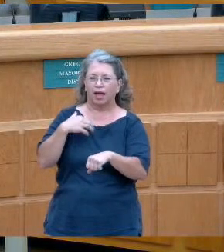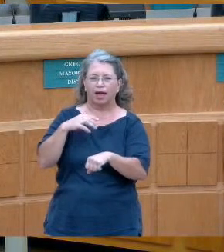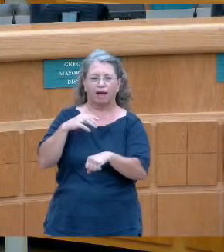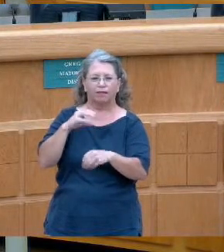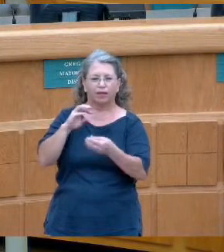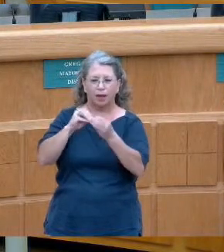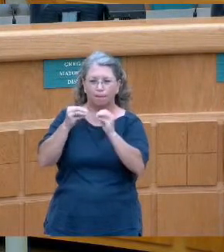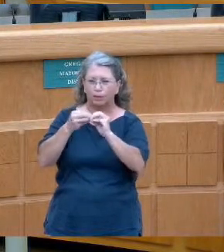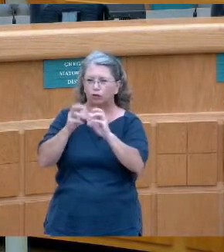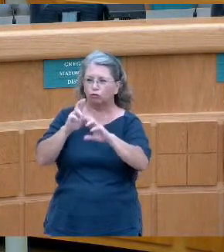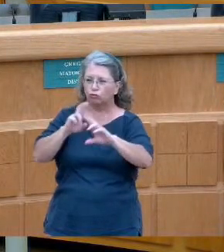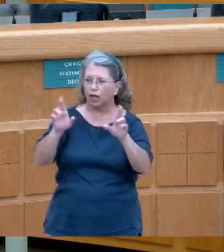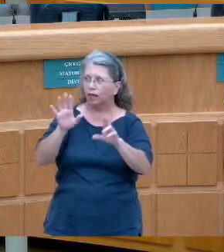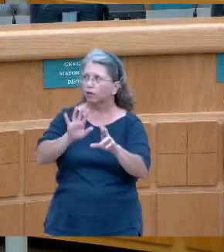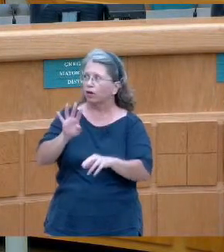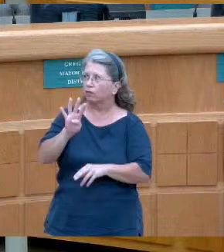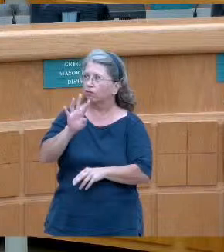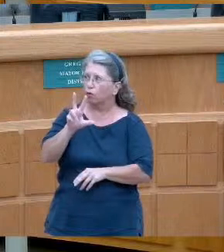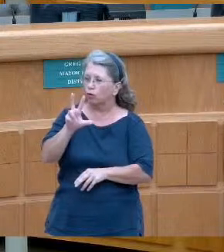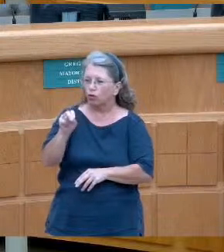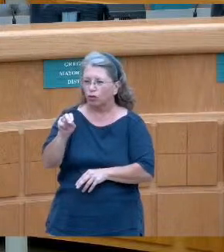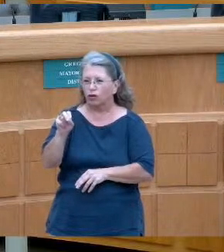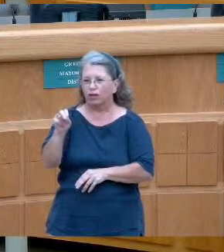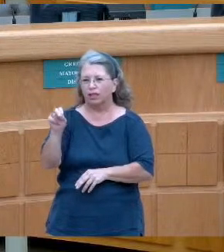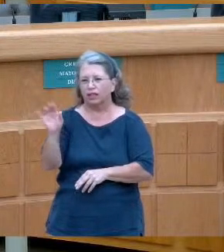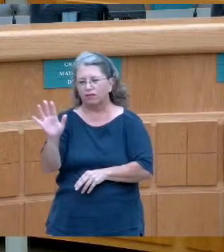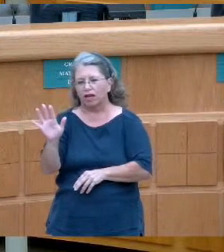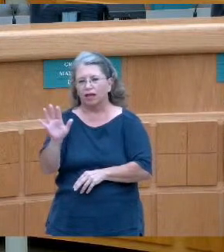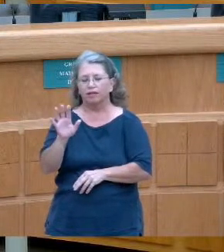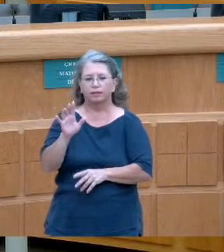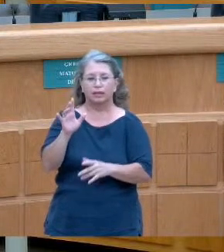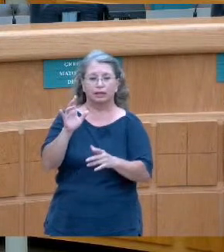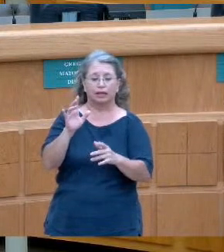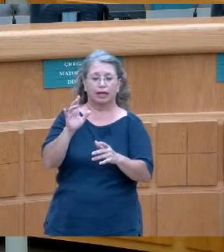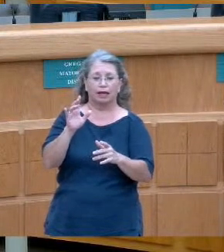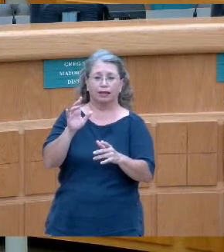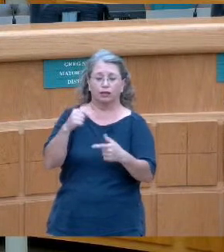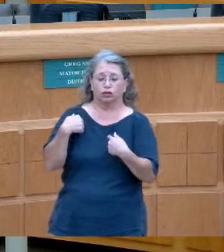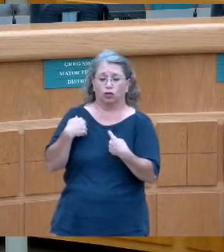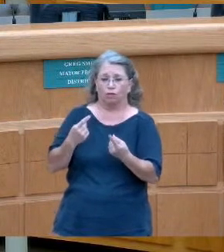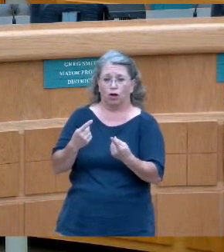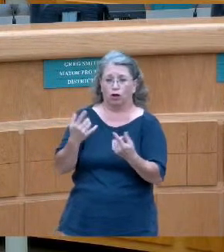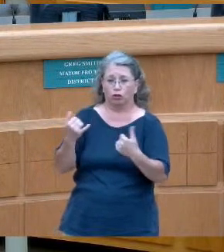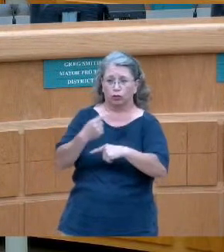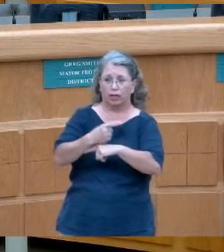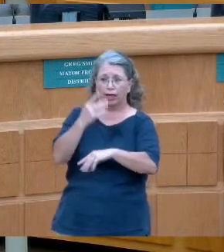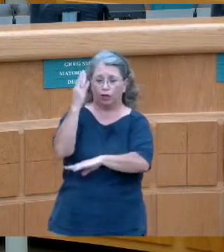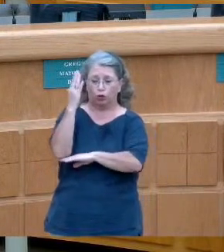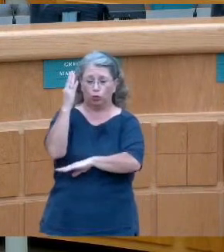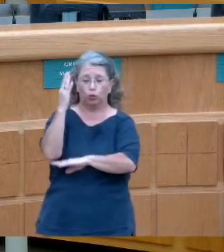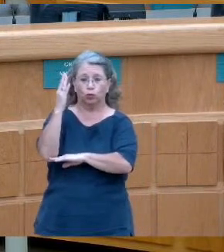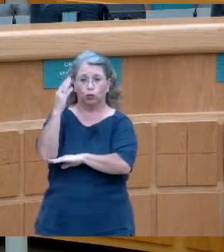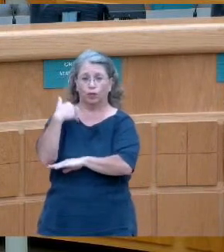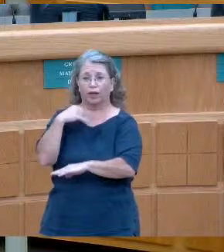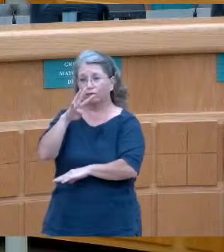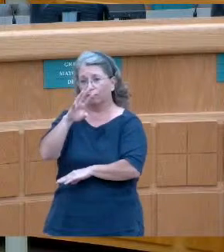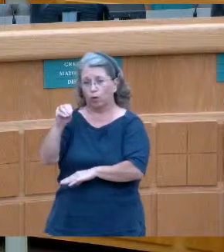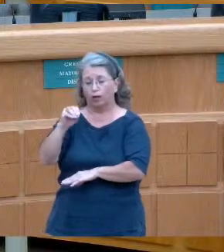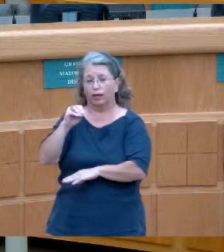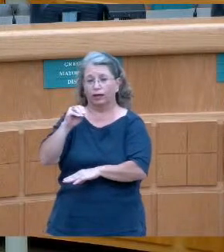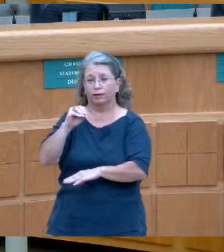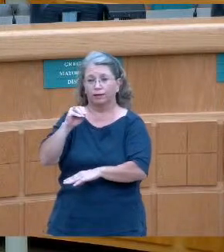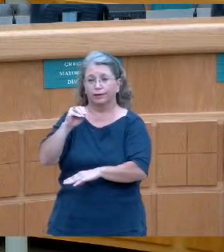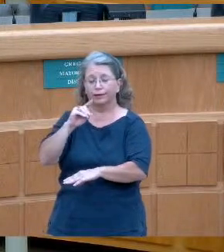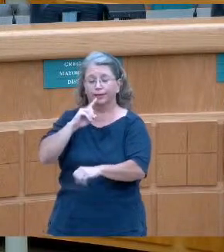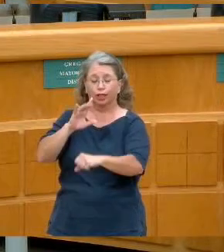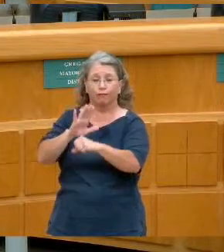right? But as of noon today, we had 40 confirmed for Friday alone, right? 40, so it's going to be higher by the